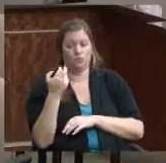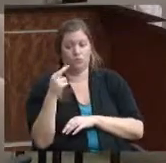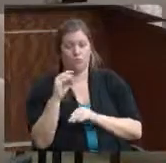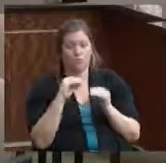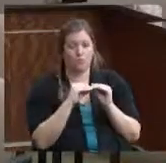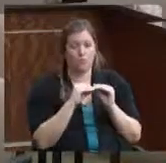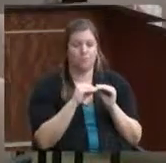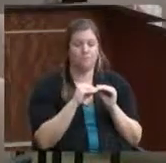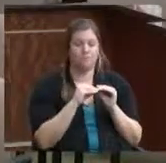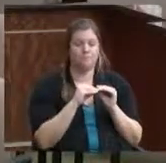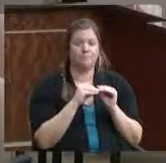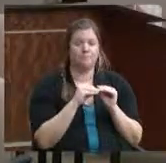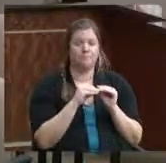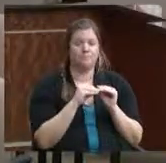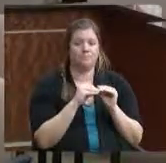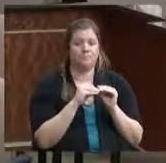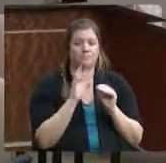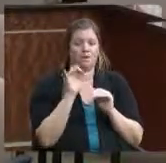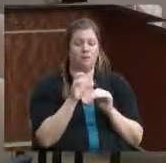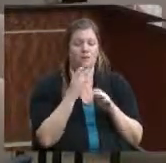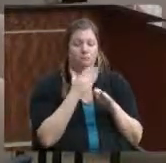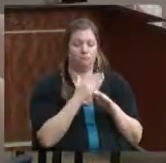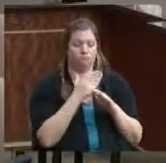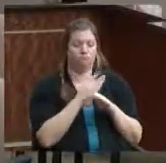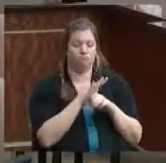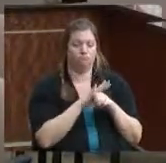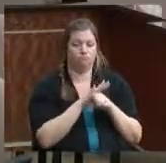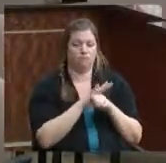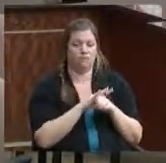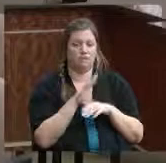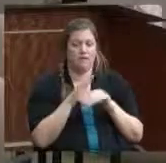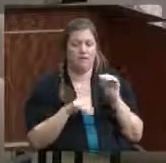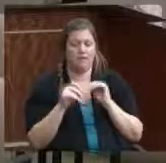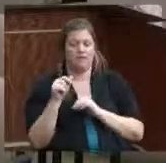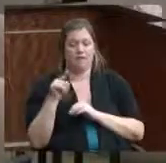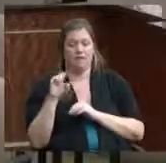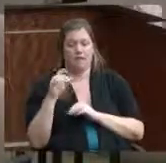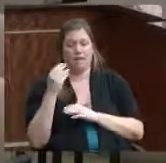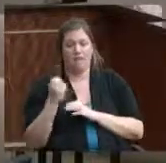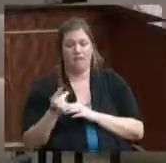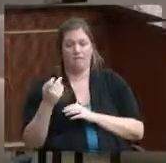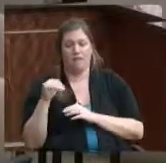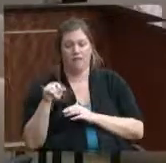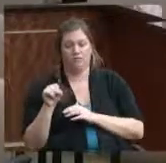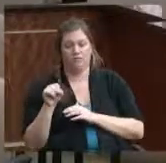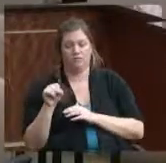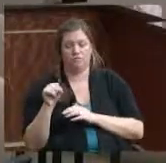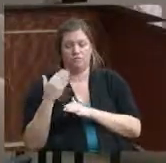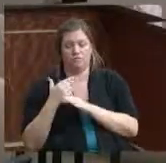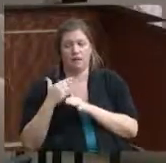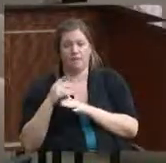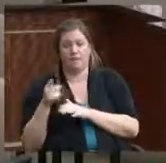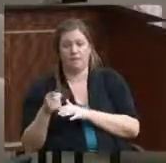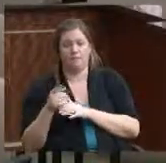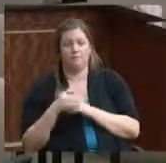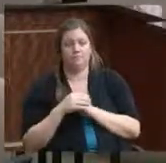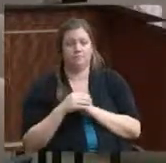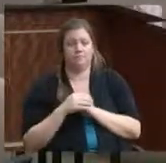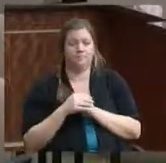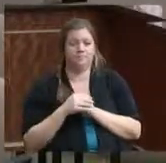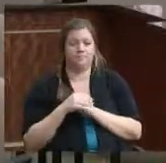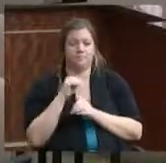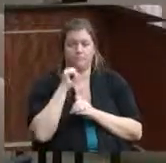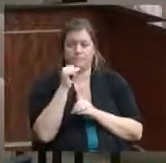more that disturbs areas greater than a half acre are no longer exempted or would no longer